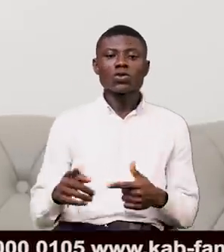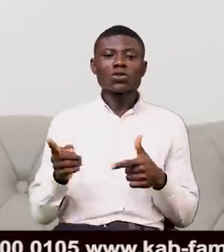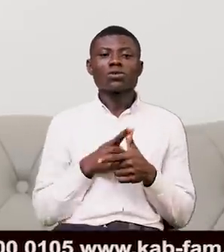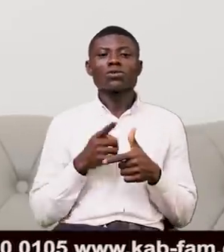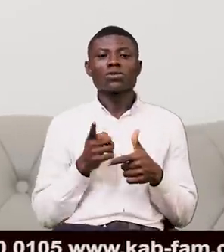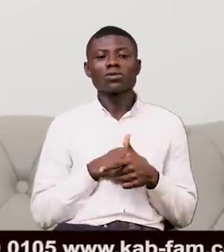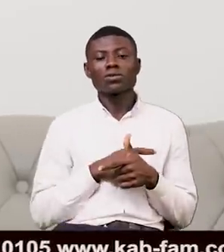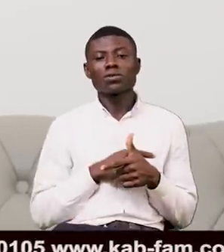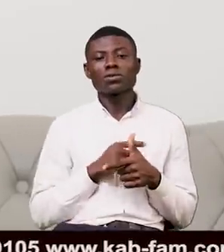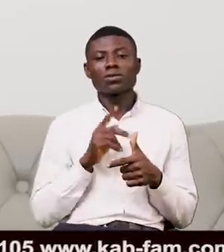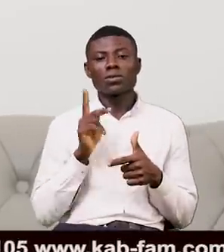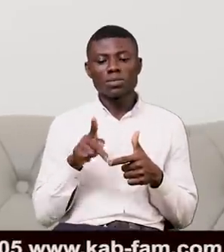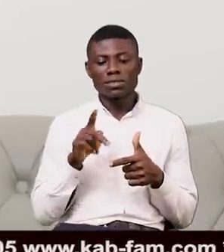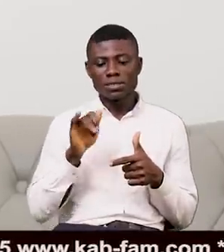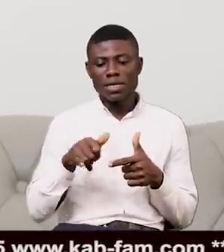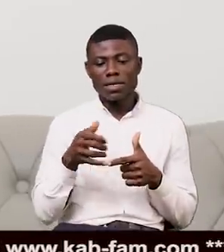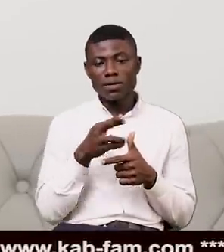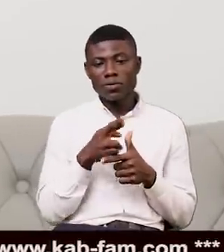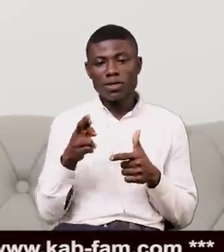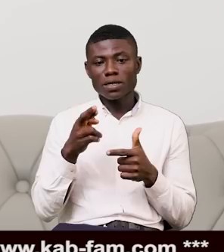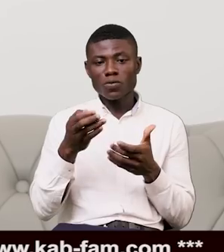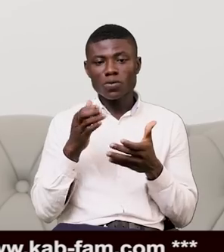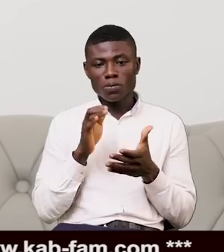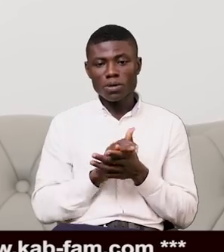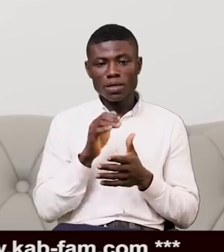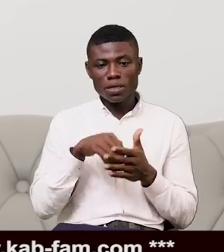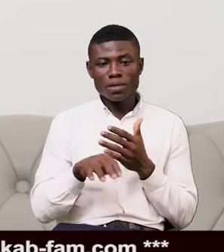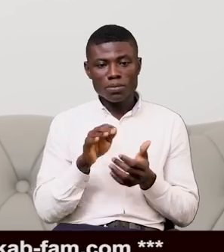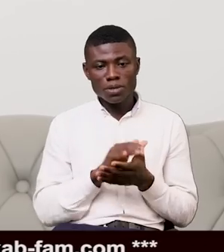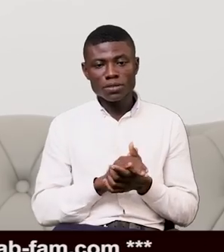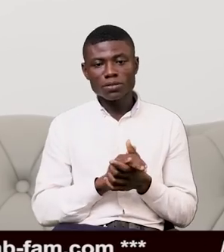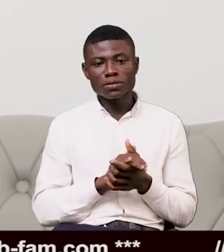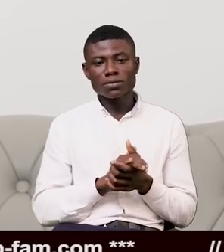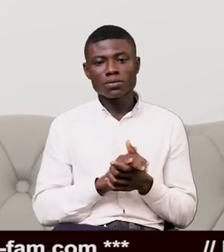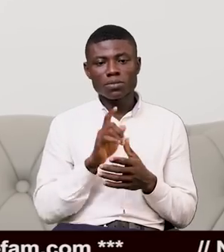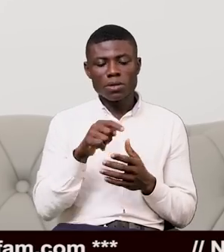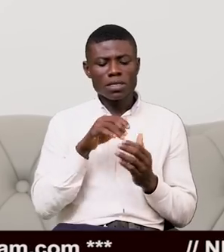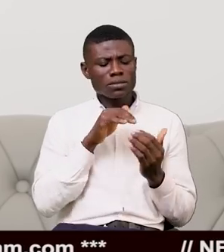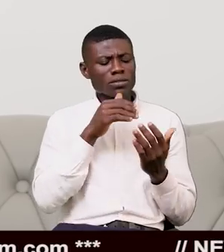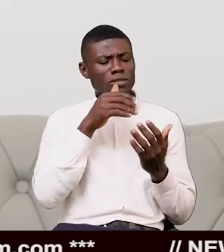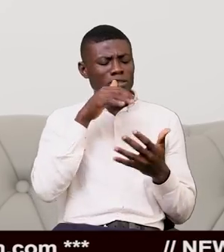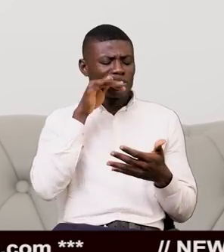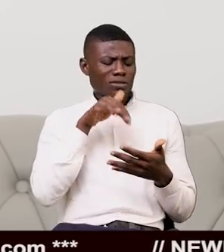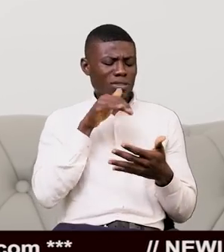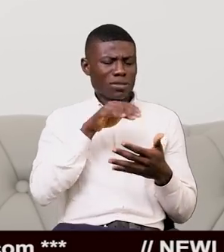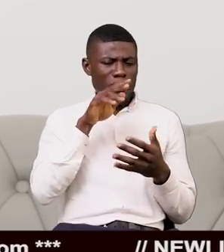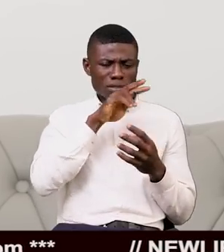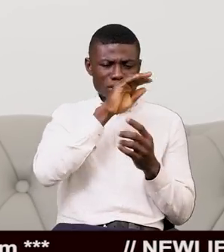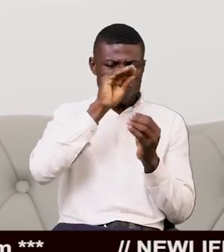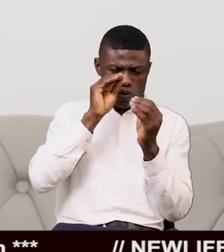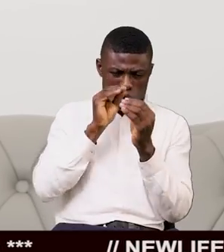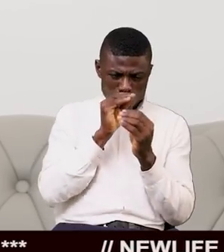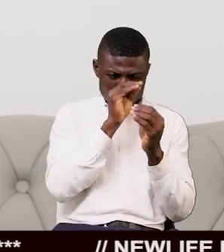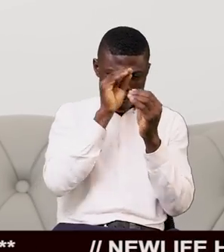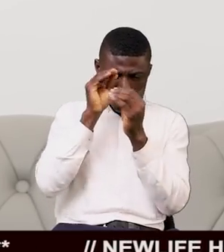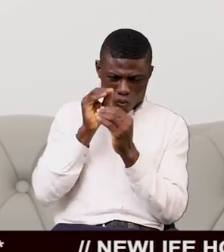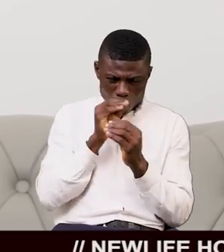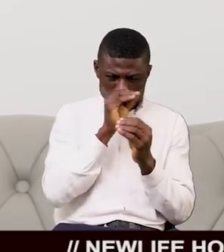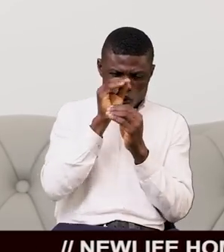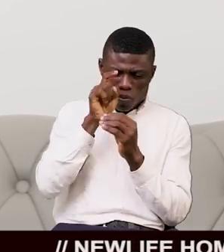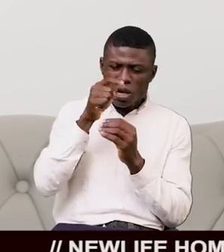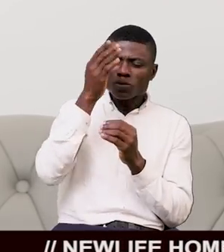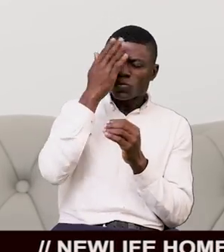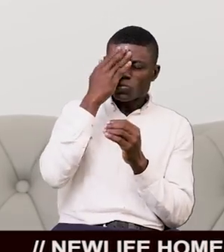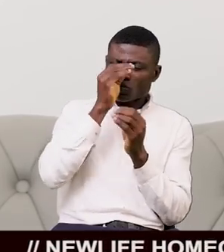I say, nipa na one ni betu na mo, o our real mono, steady ni ye. Okay. She nipa na kwan